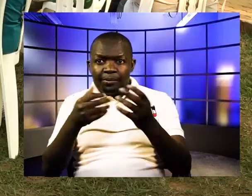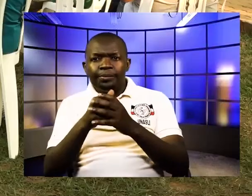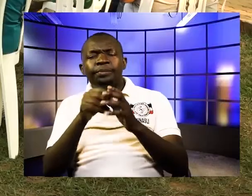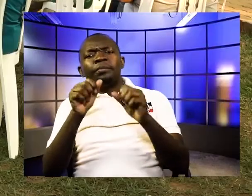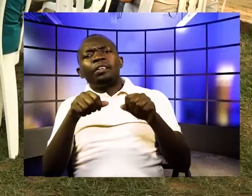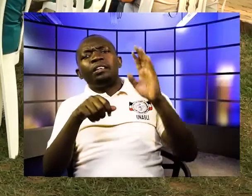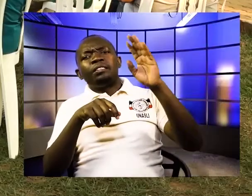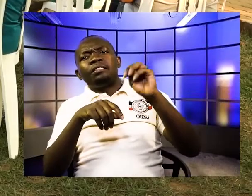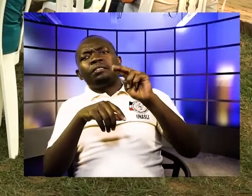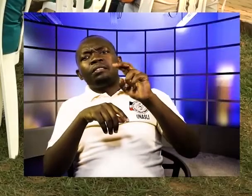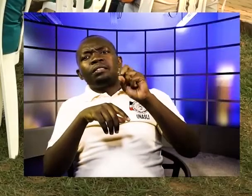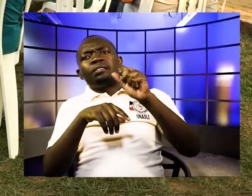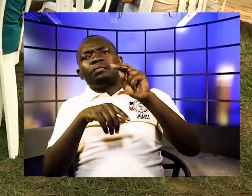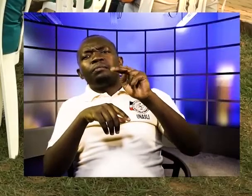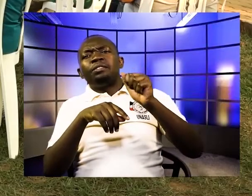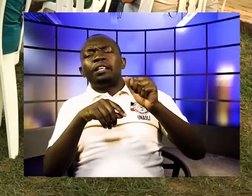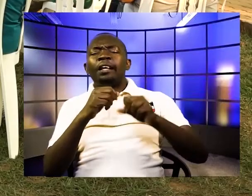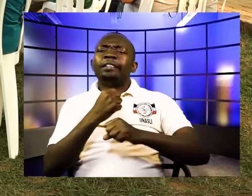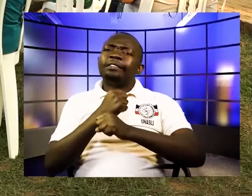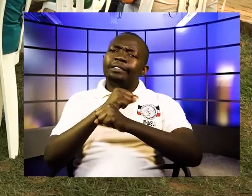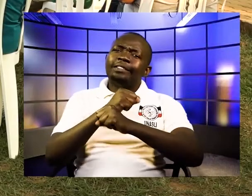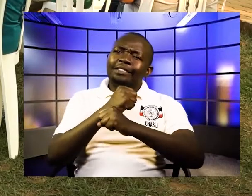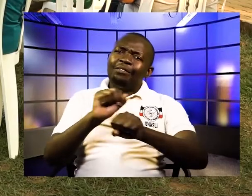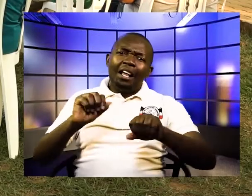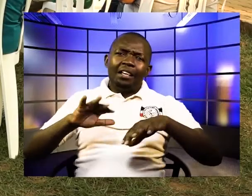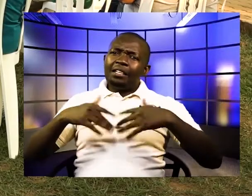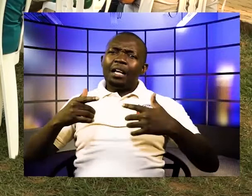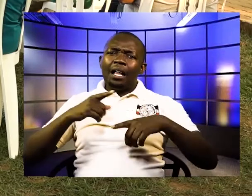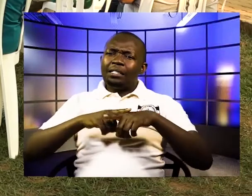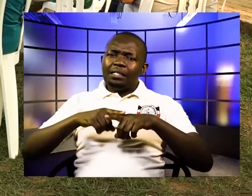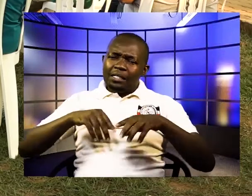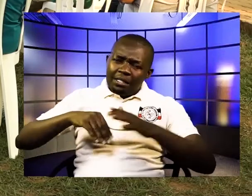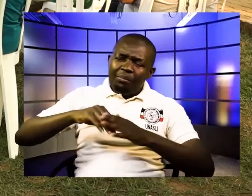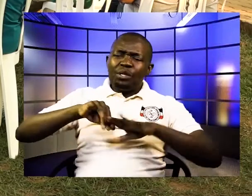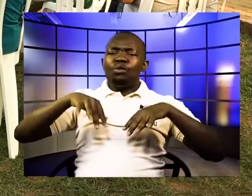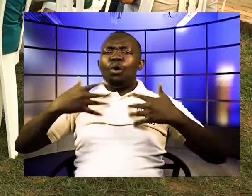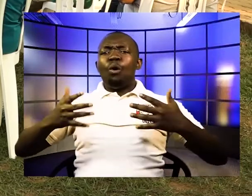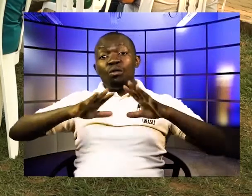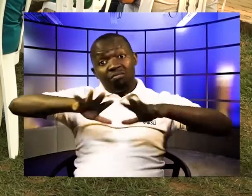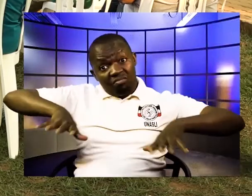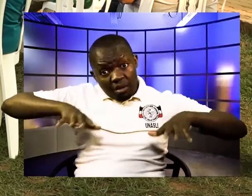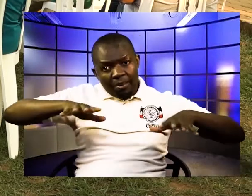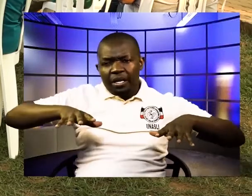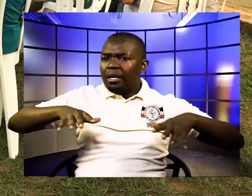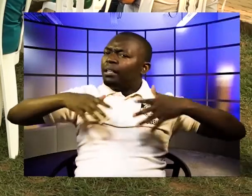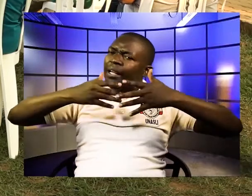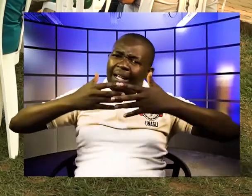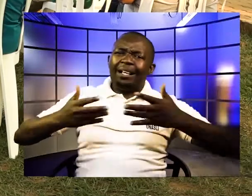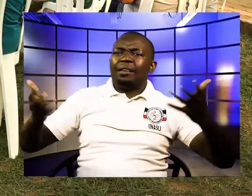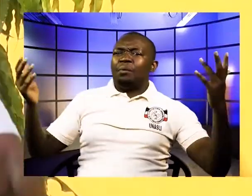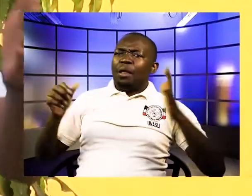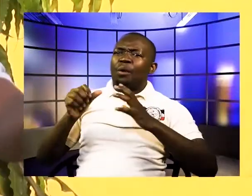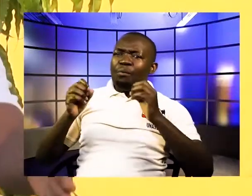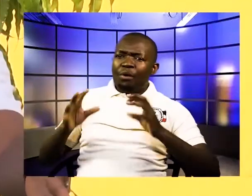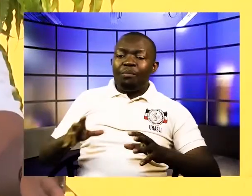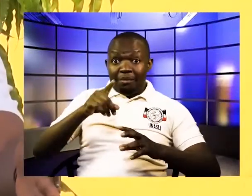Musa. A safeguarding at the beach or swimming pool. Anywhere. Yes. Yes. Like the kids don't fall into the water.